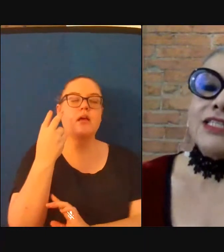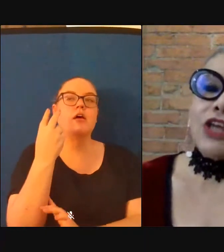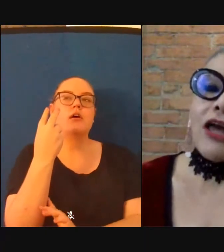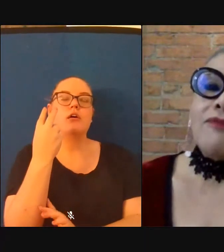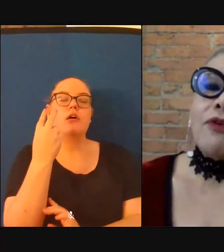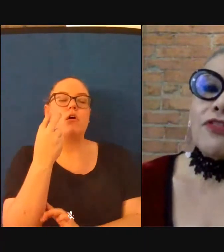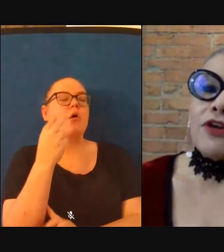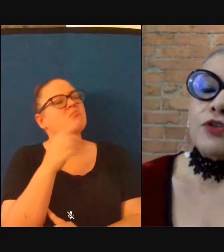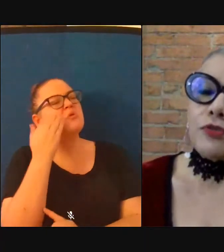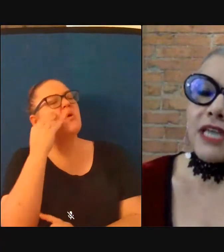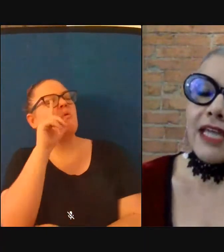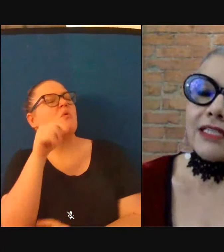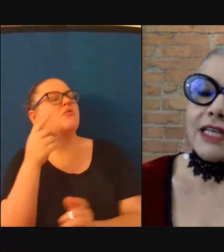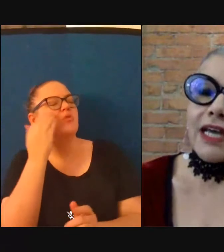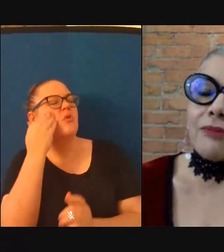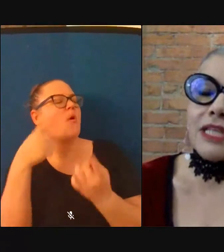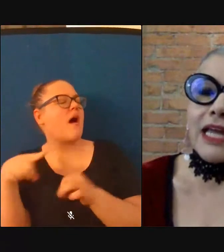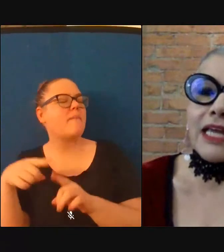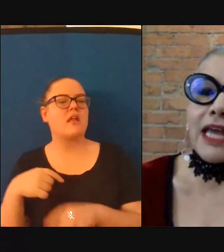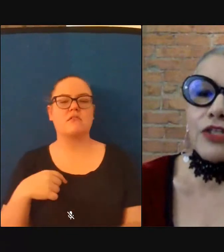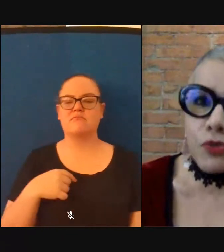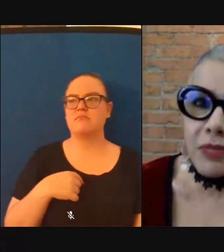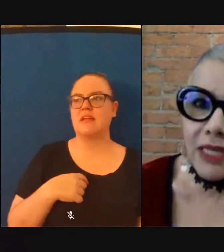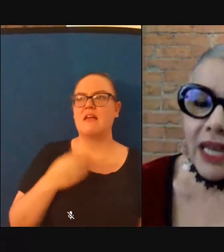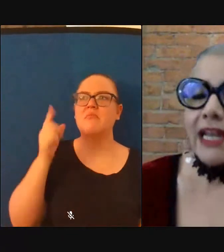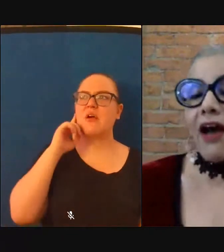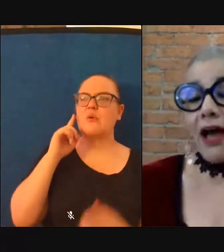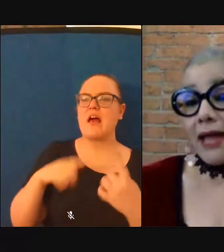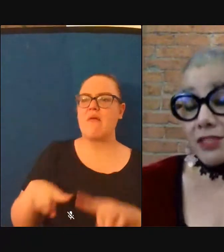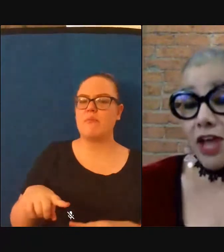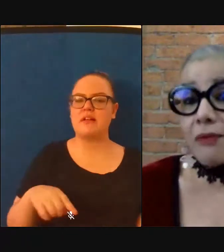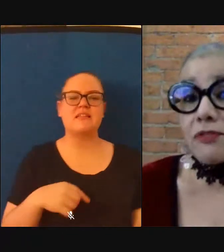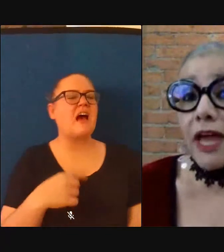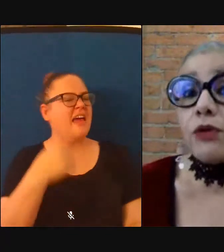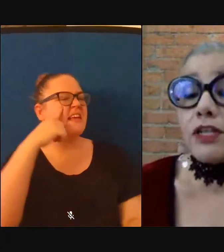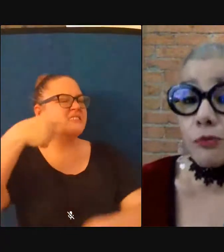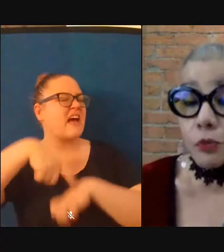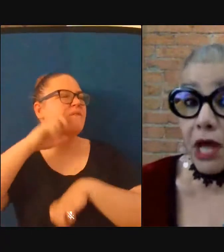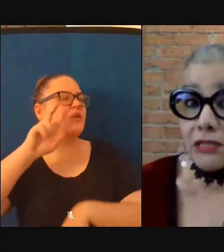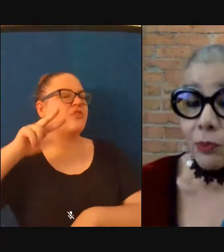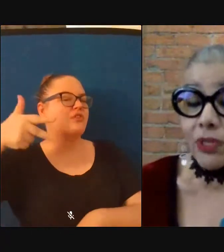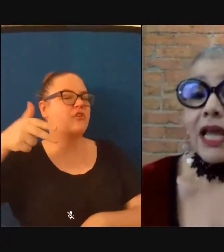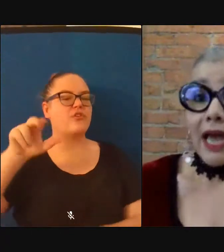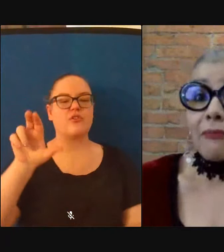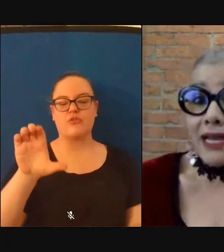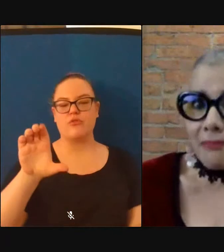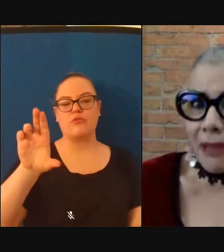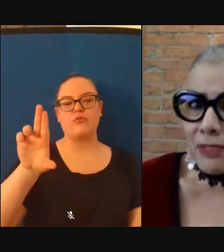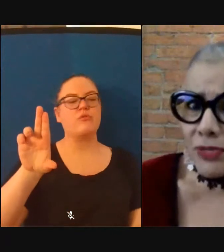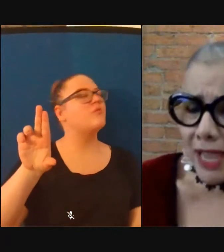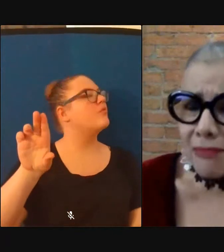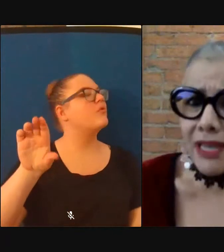think it's time for a third crusade. And I was like, excuse me? Now, at the time I was flying on an Egyptian passport, and